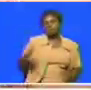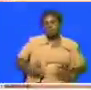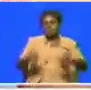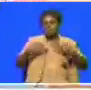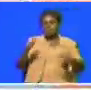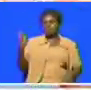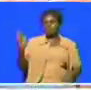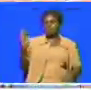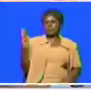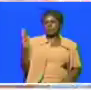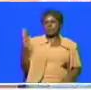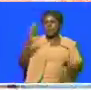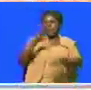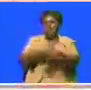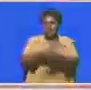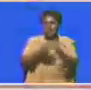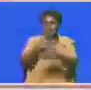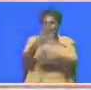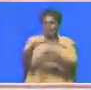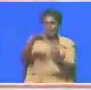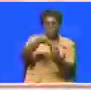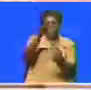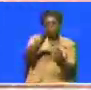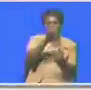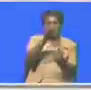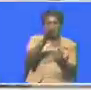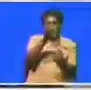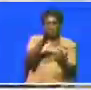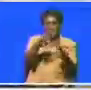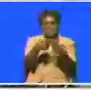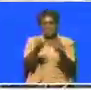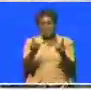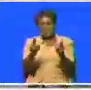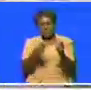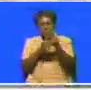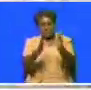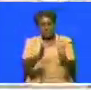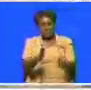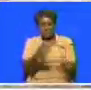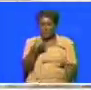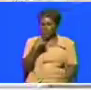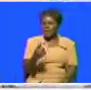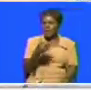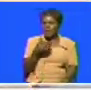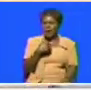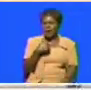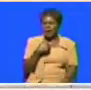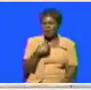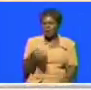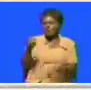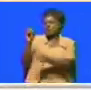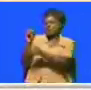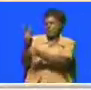and his running mate received after their nomination for the presidency, but the NASA leader is said to have had at least